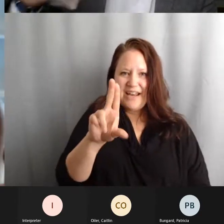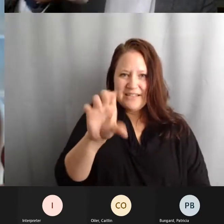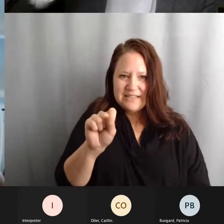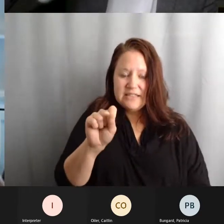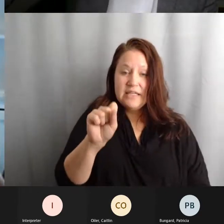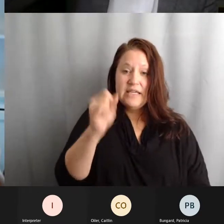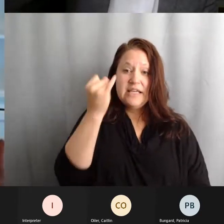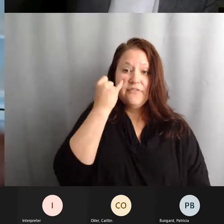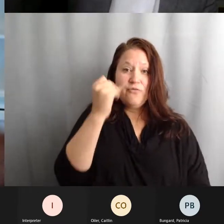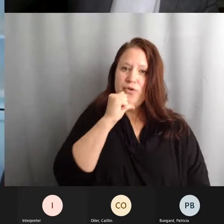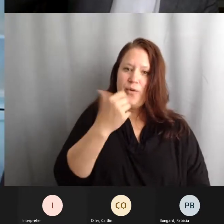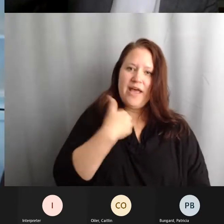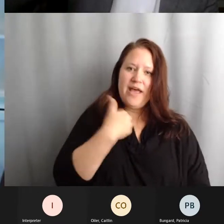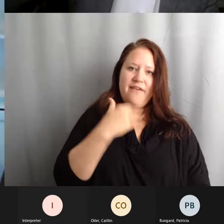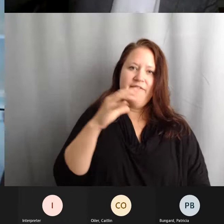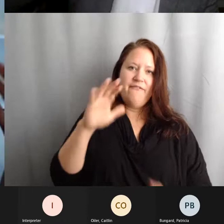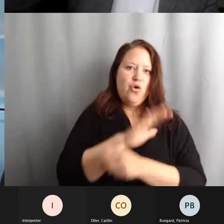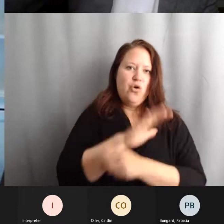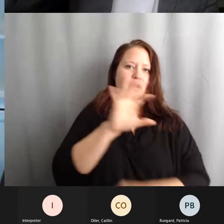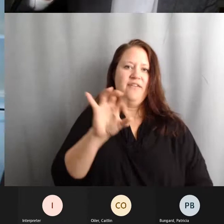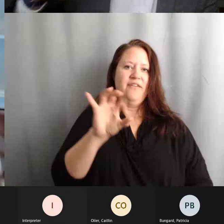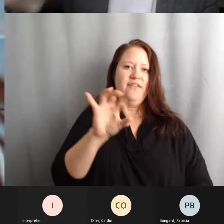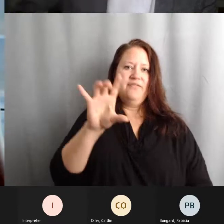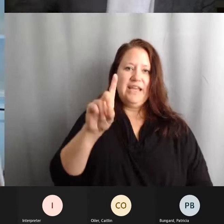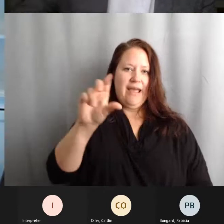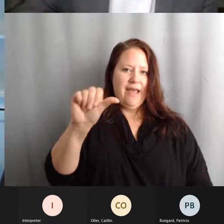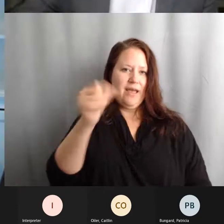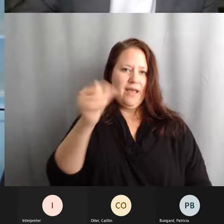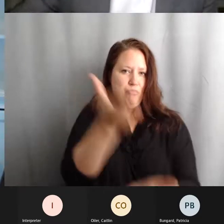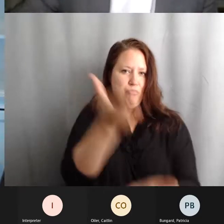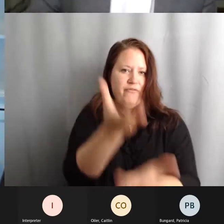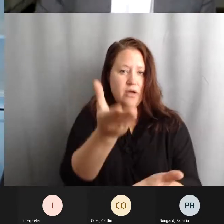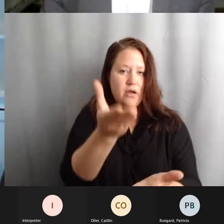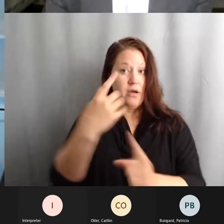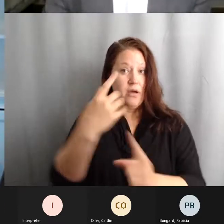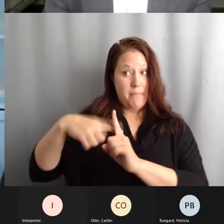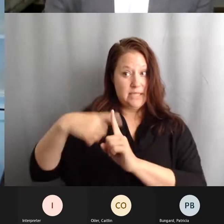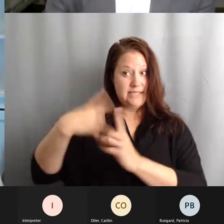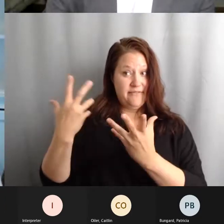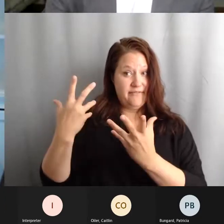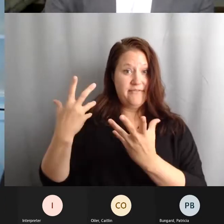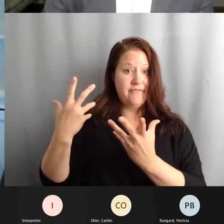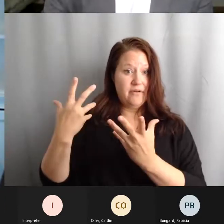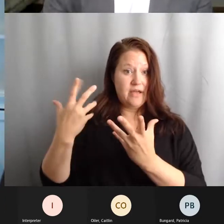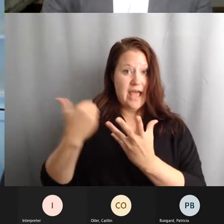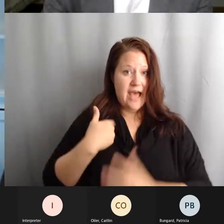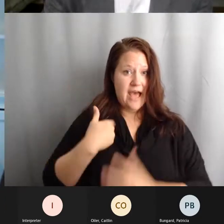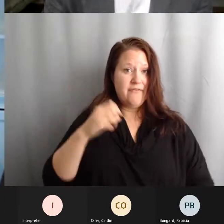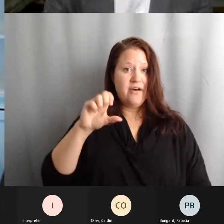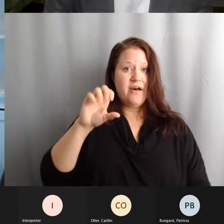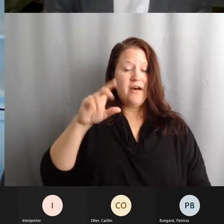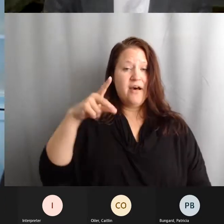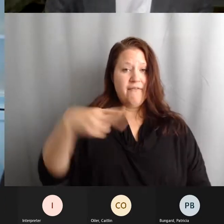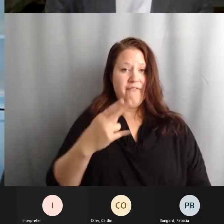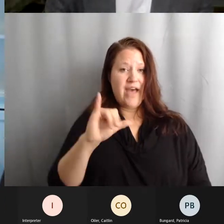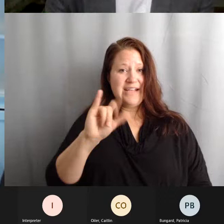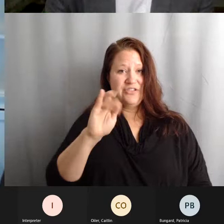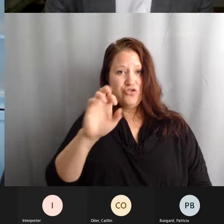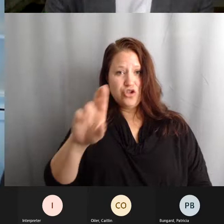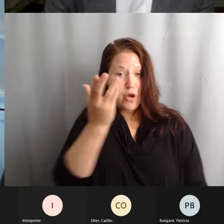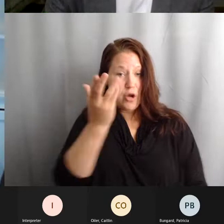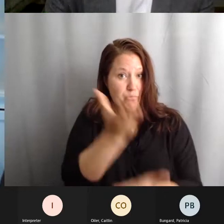full FDA approval. Lots of positive signs that we will have Pfizer approved in